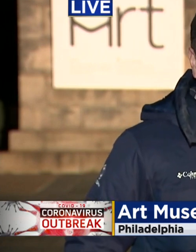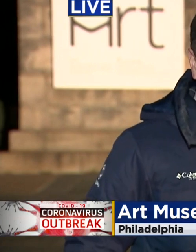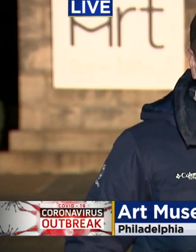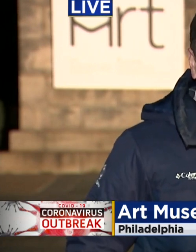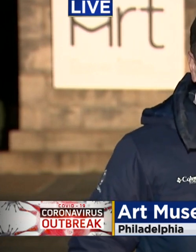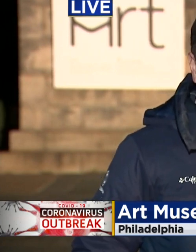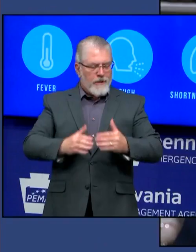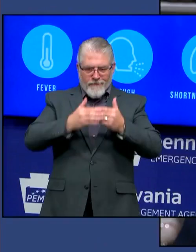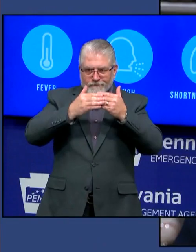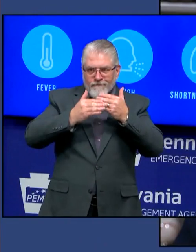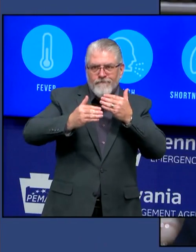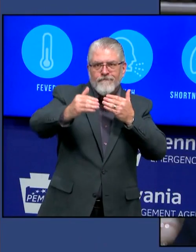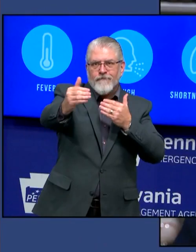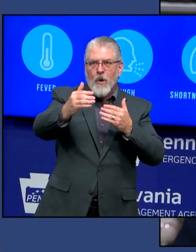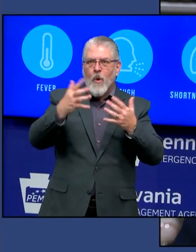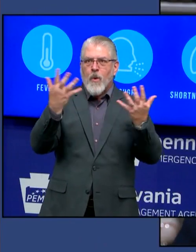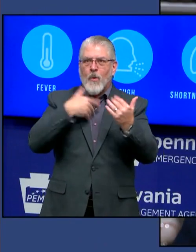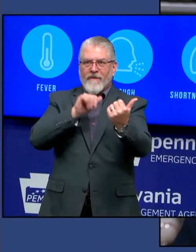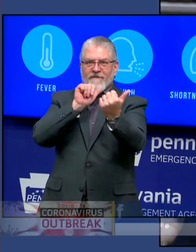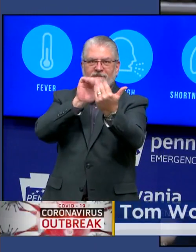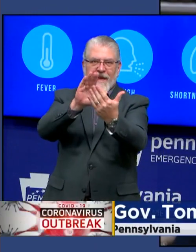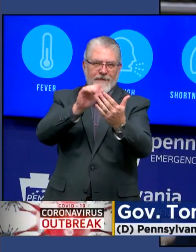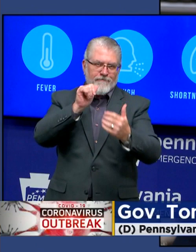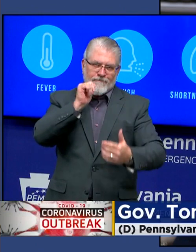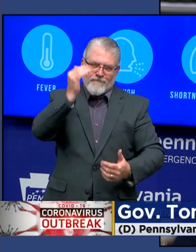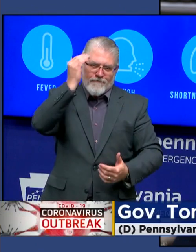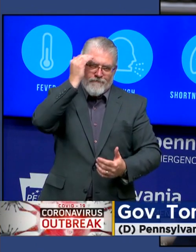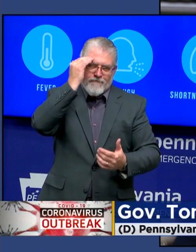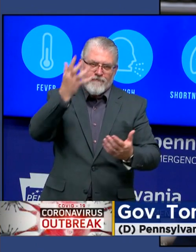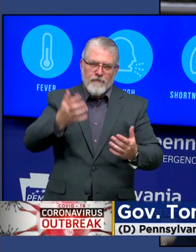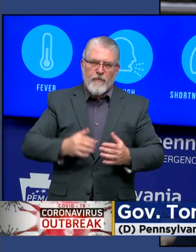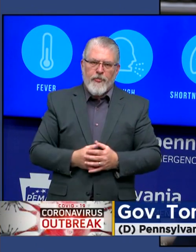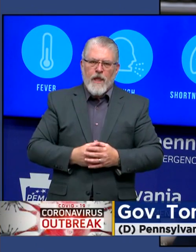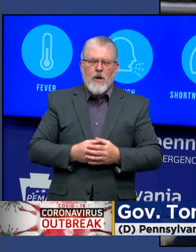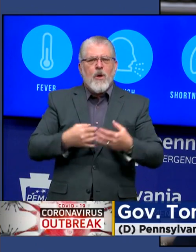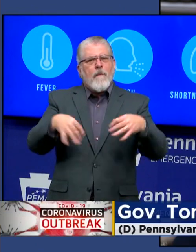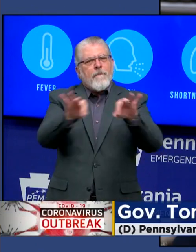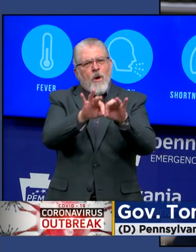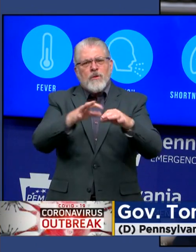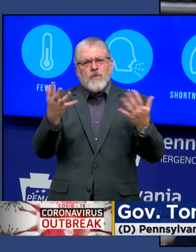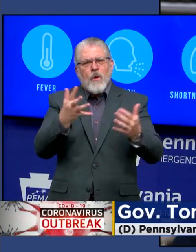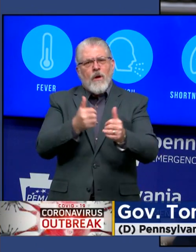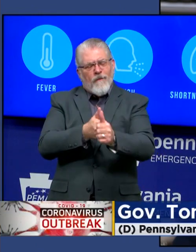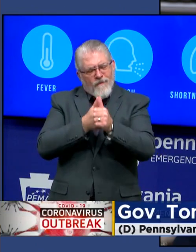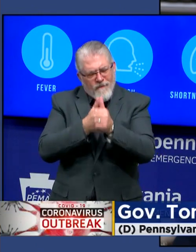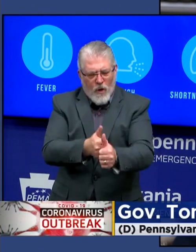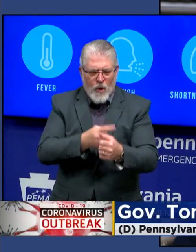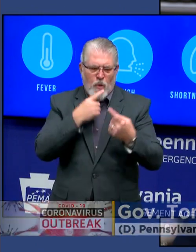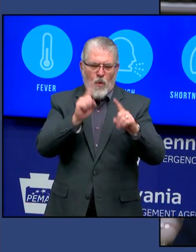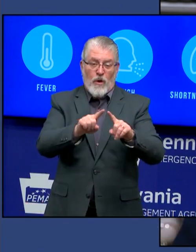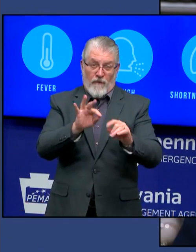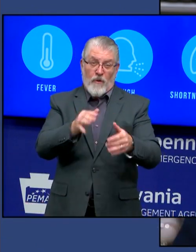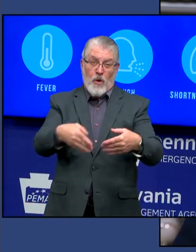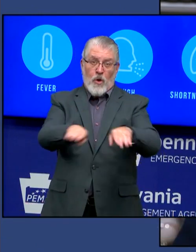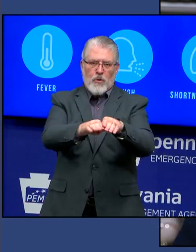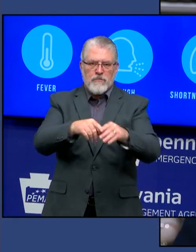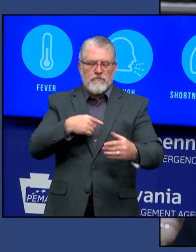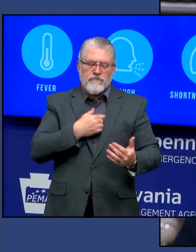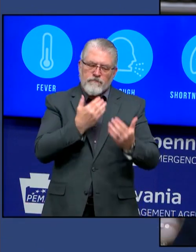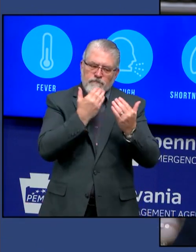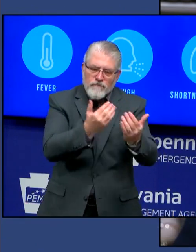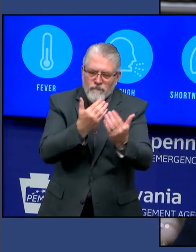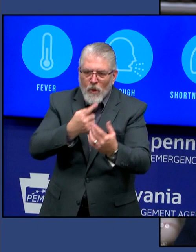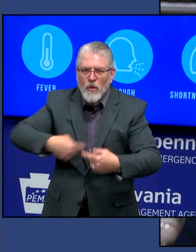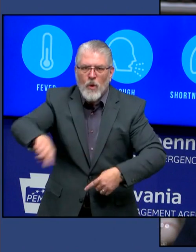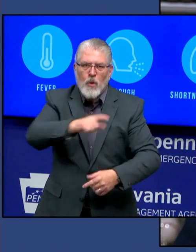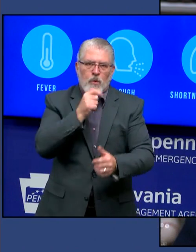a listen. This cannot be a government versus the individual or a government versus the business community thing. We're all in this